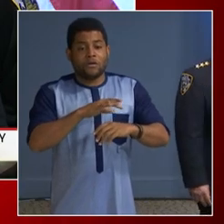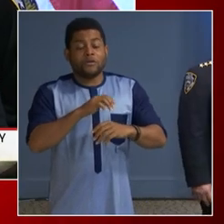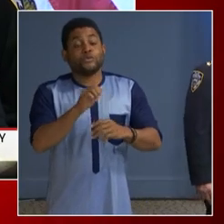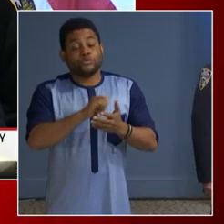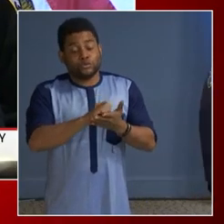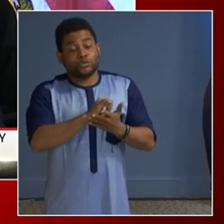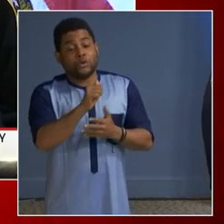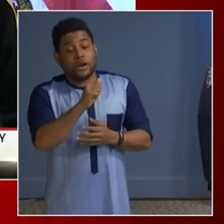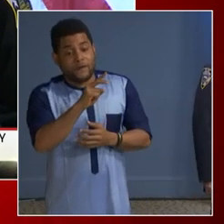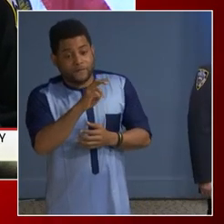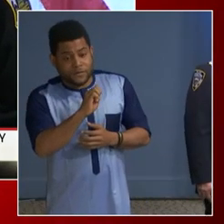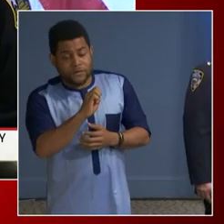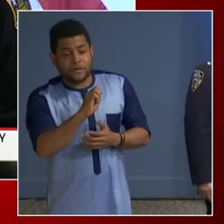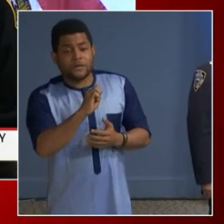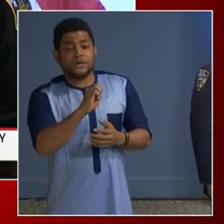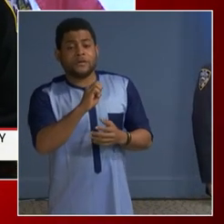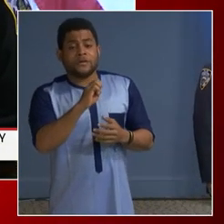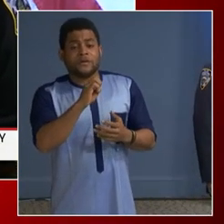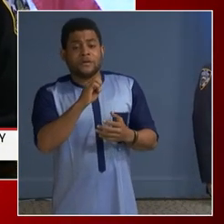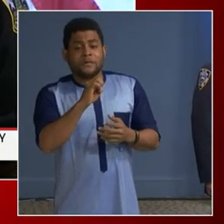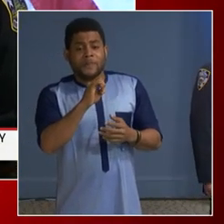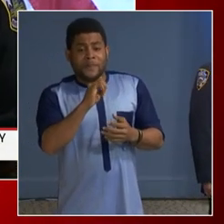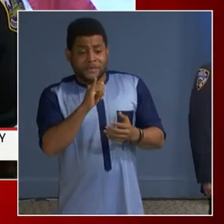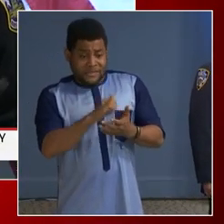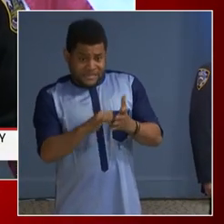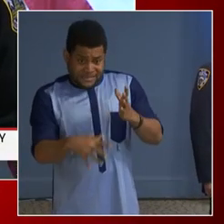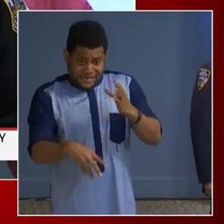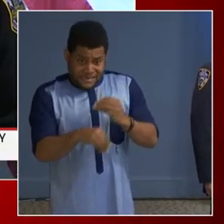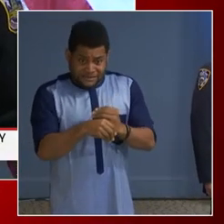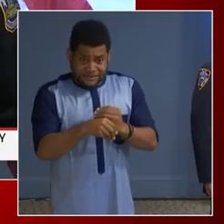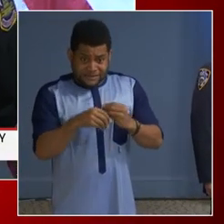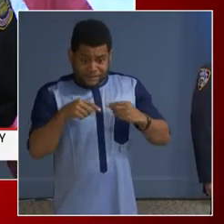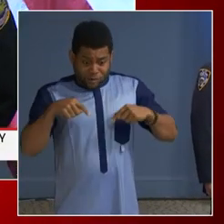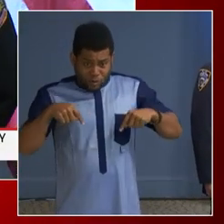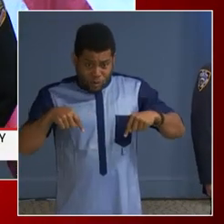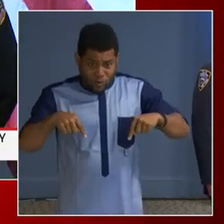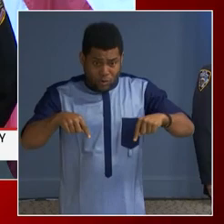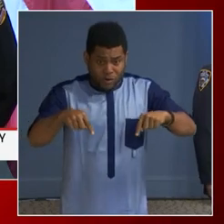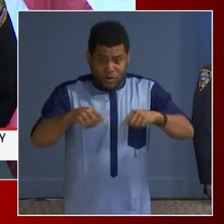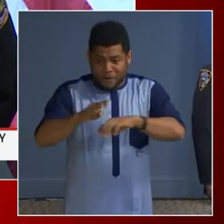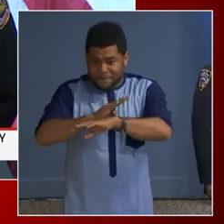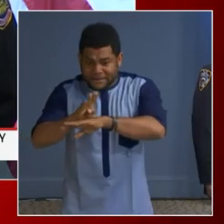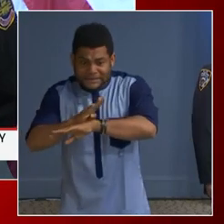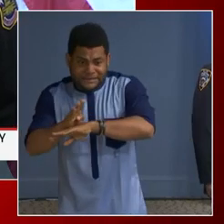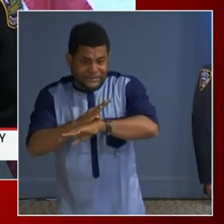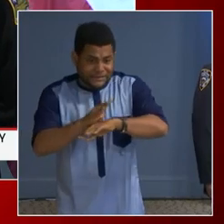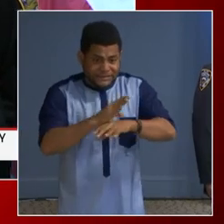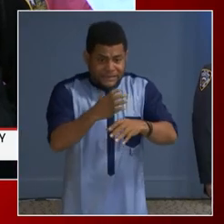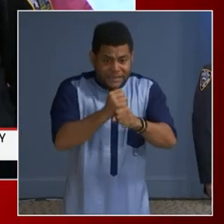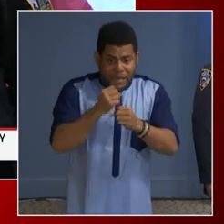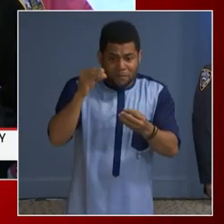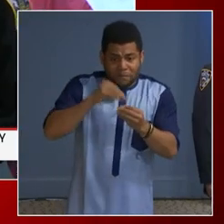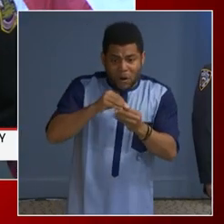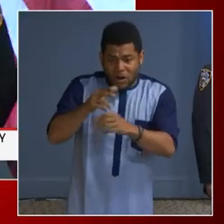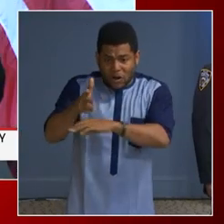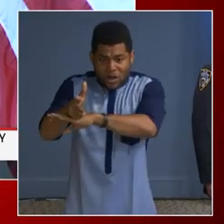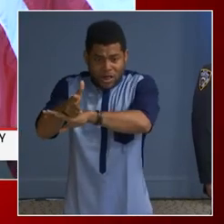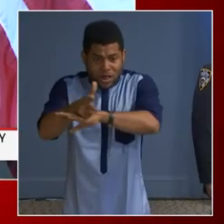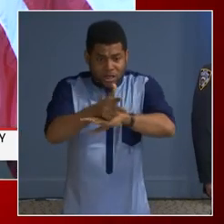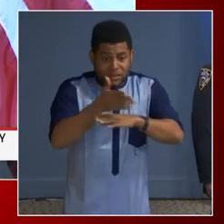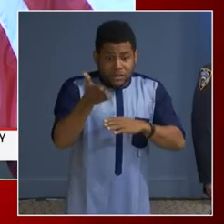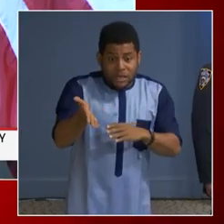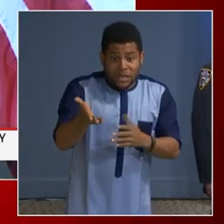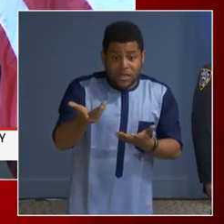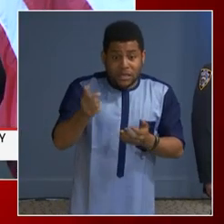rails getting additional surveillance or attention? Is there any thought to that? And also, could you say anything more